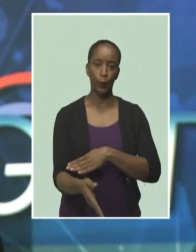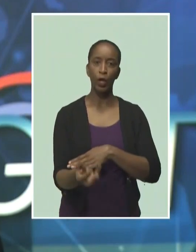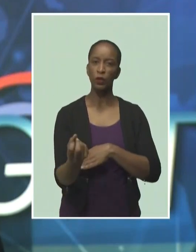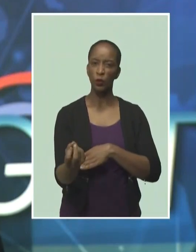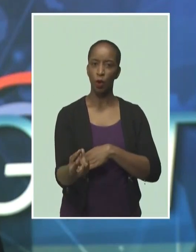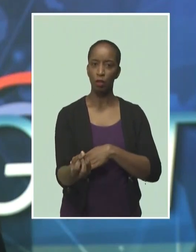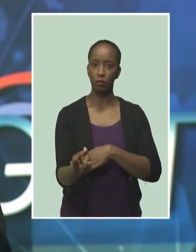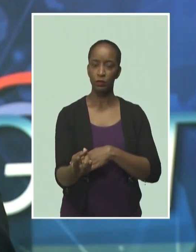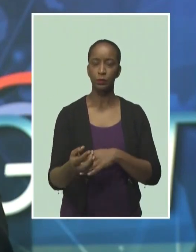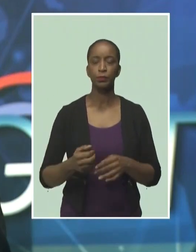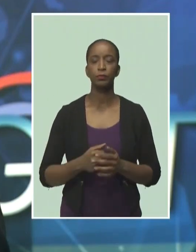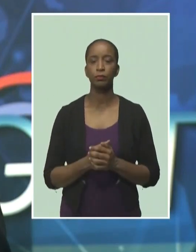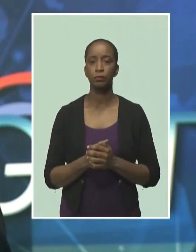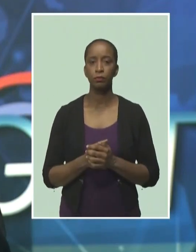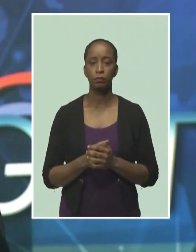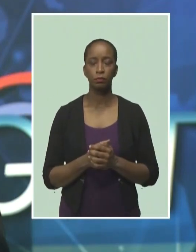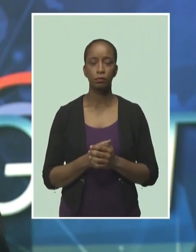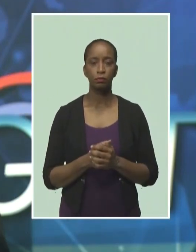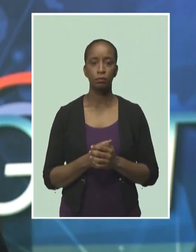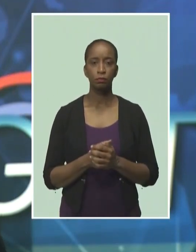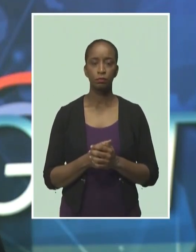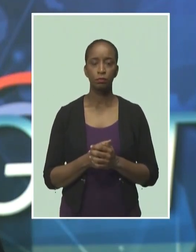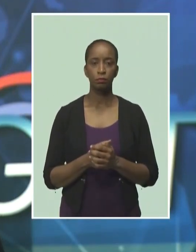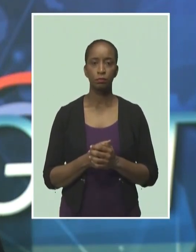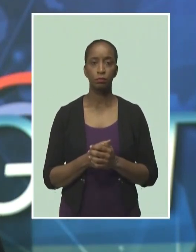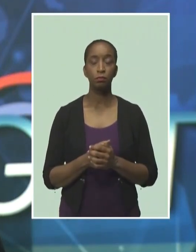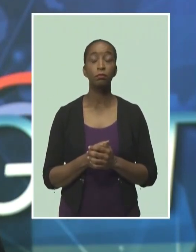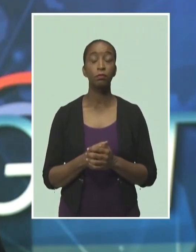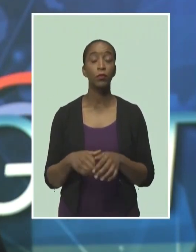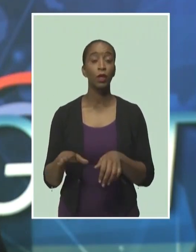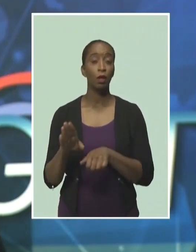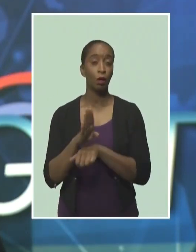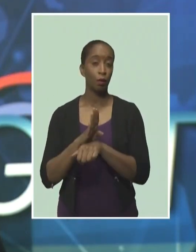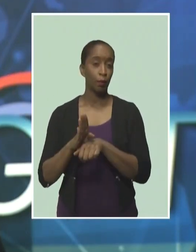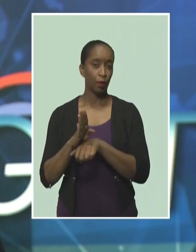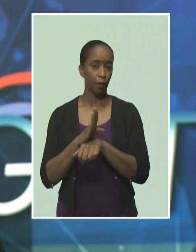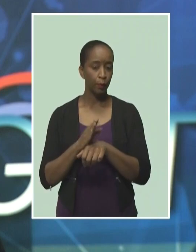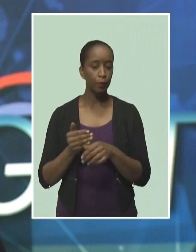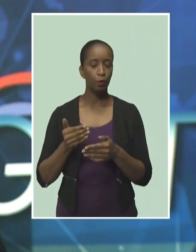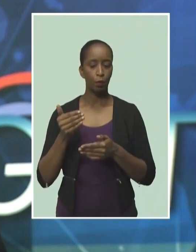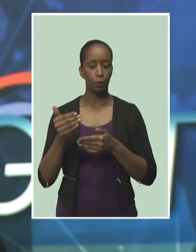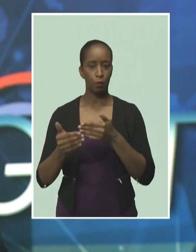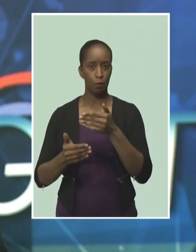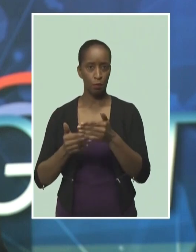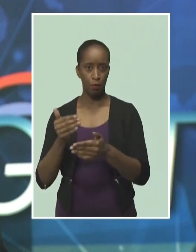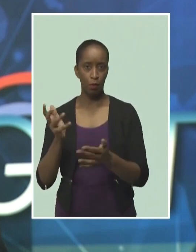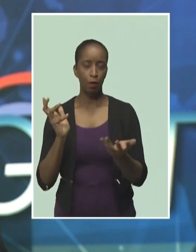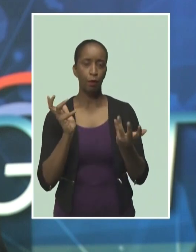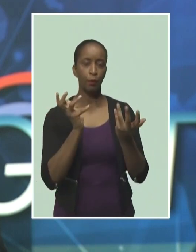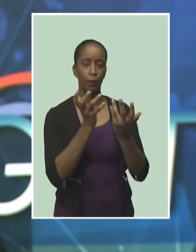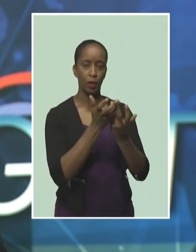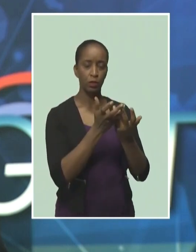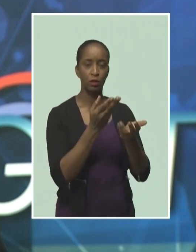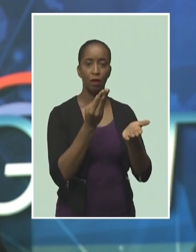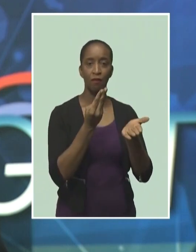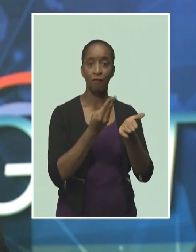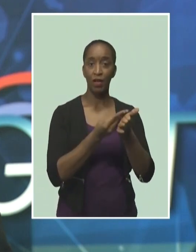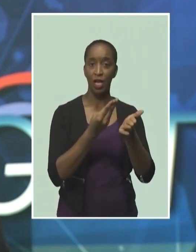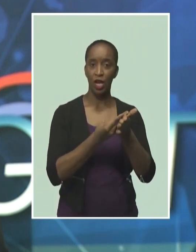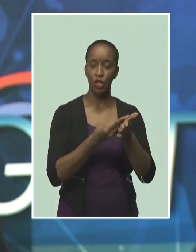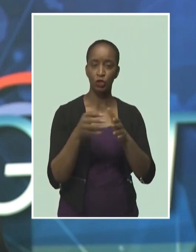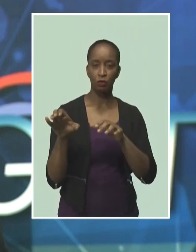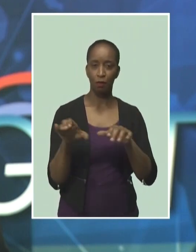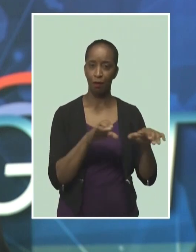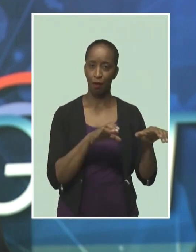Barbados has taken another step to ensure it complies with the demands of the Financial Action Task Force. The island's Anti-Money